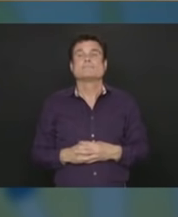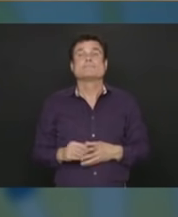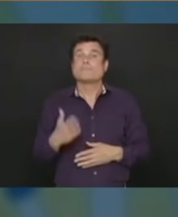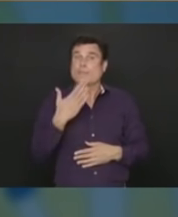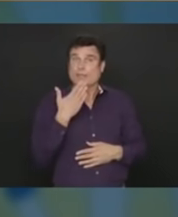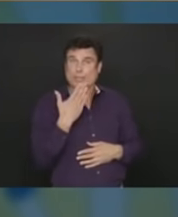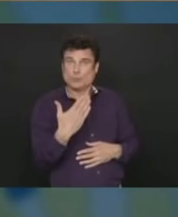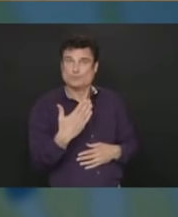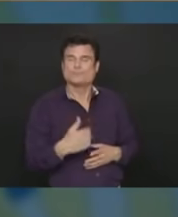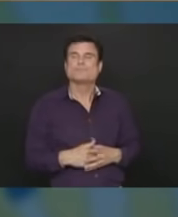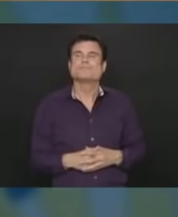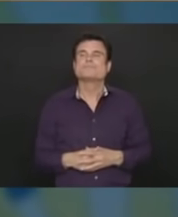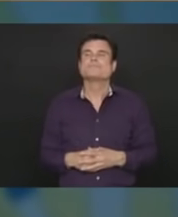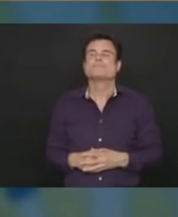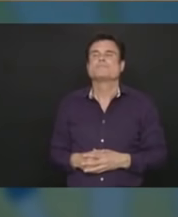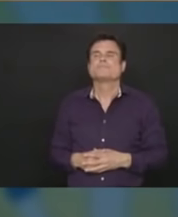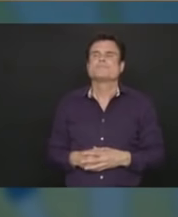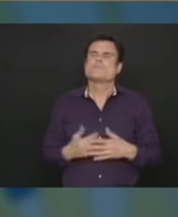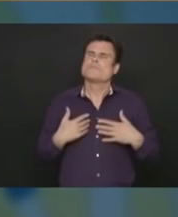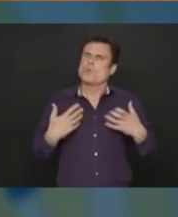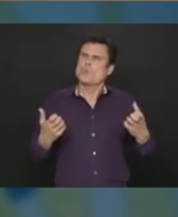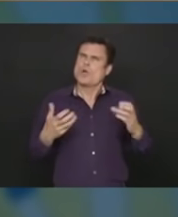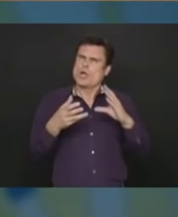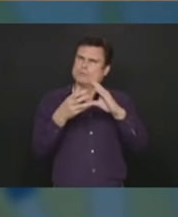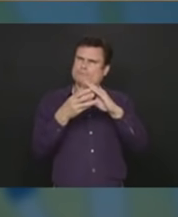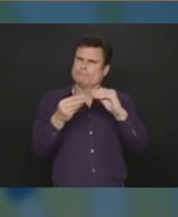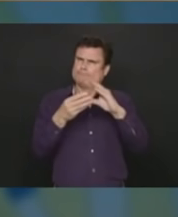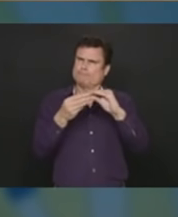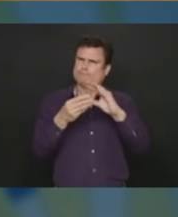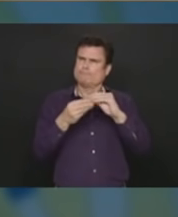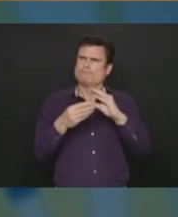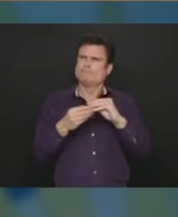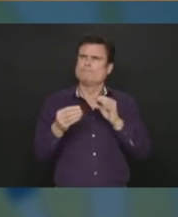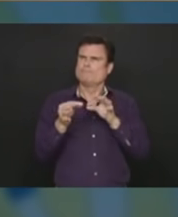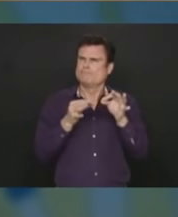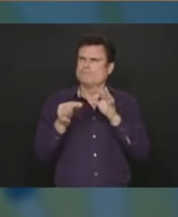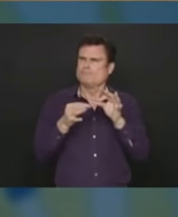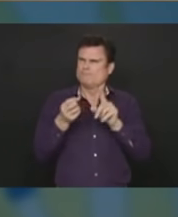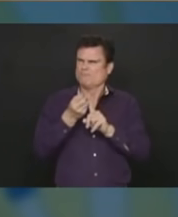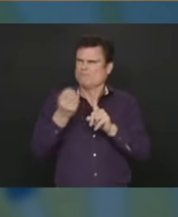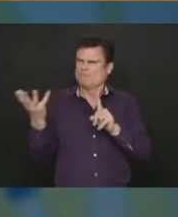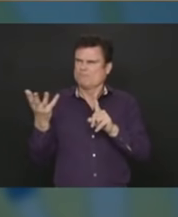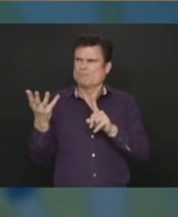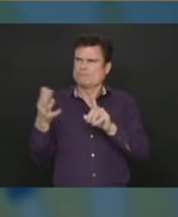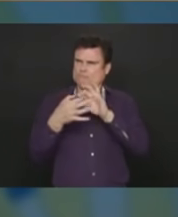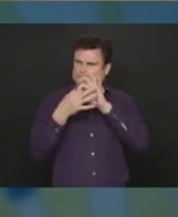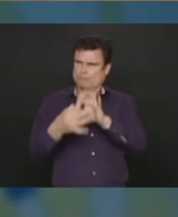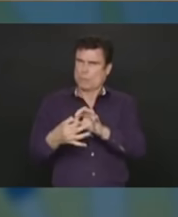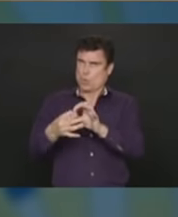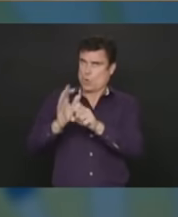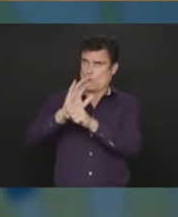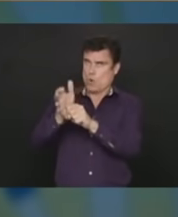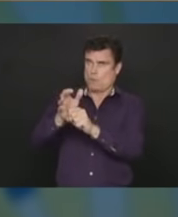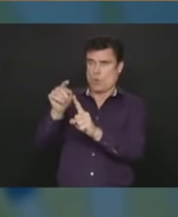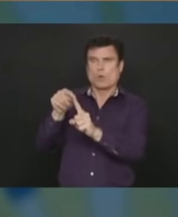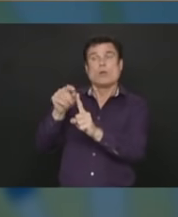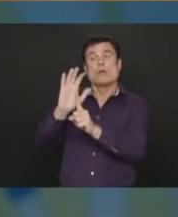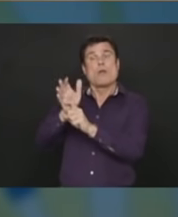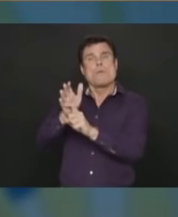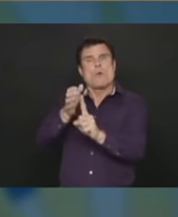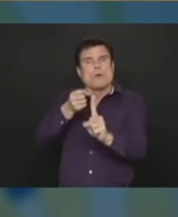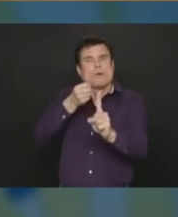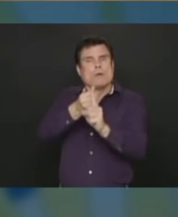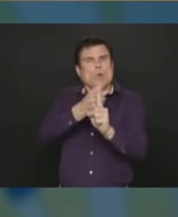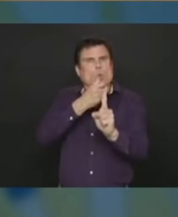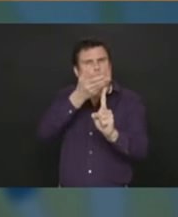affected, and as you can see, it's had an impact, quite a dramatic impact on our entire population,